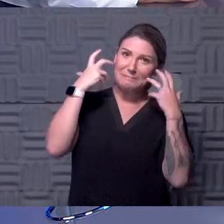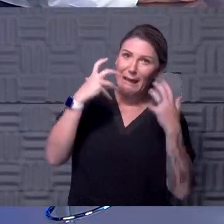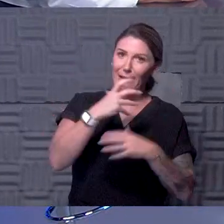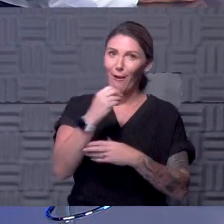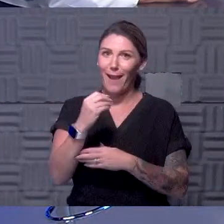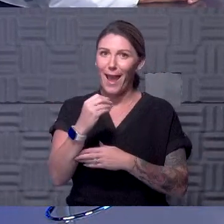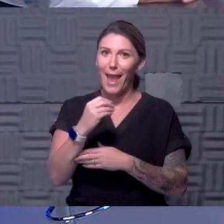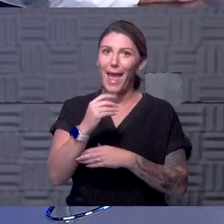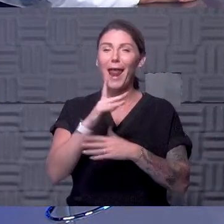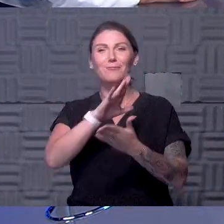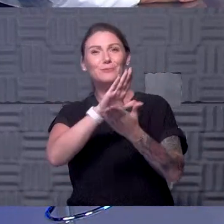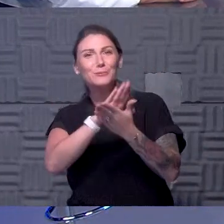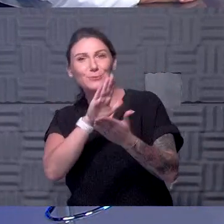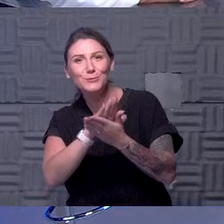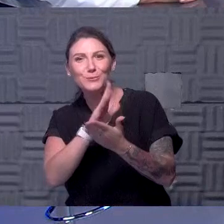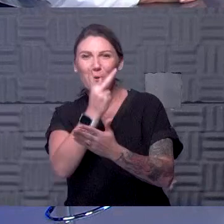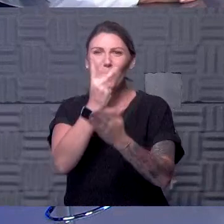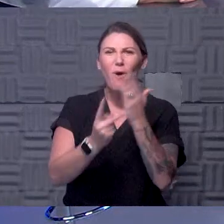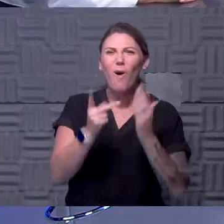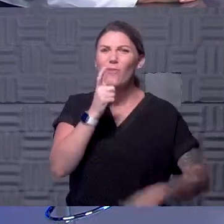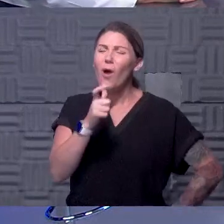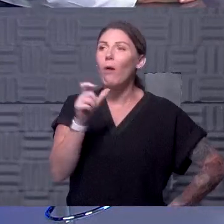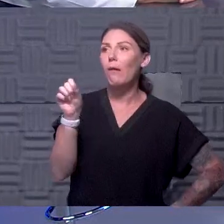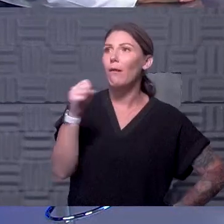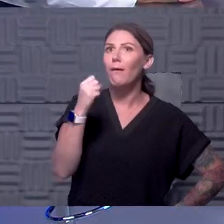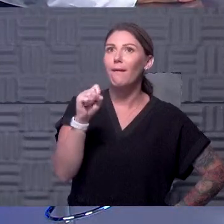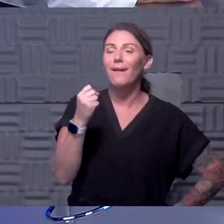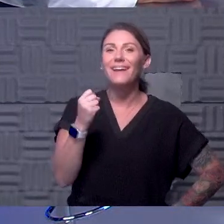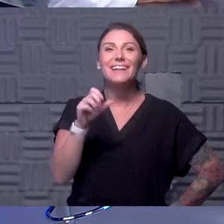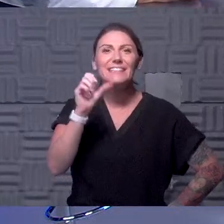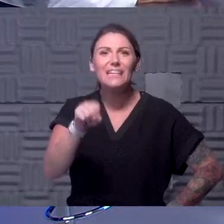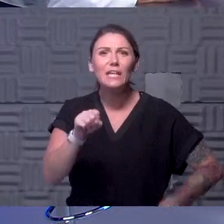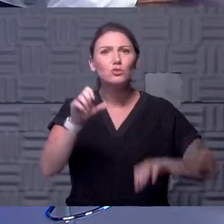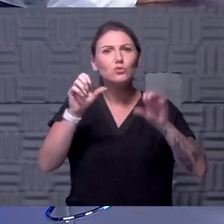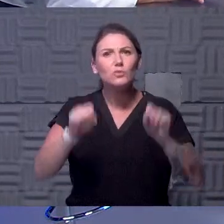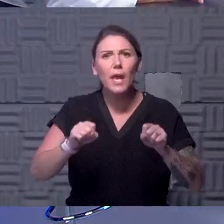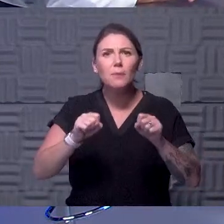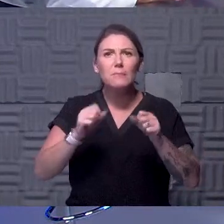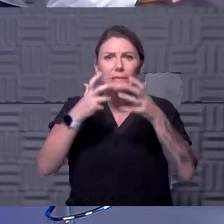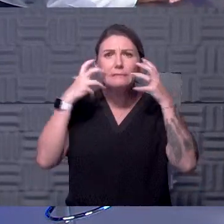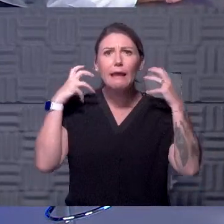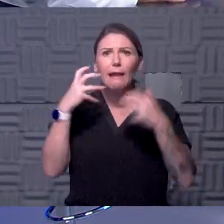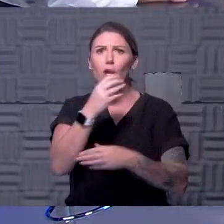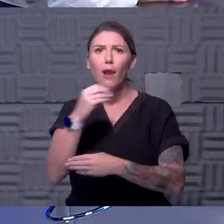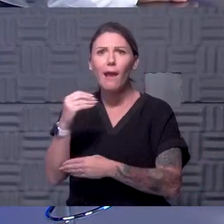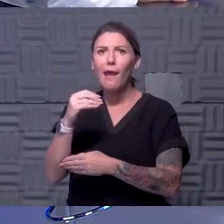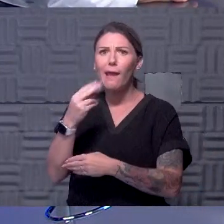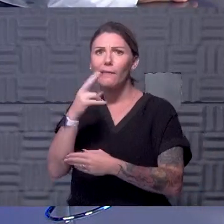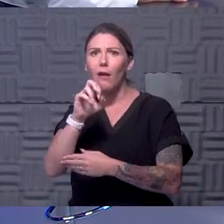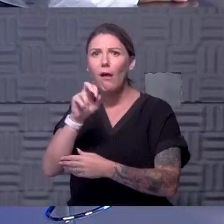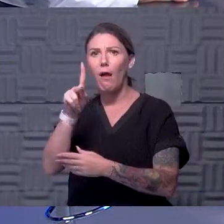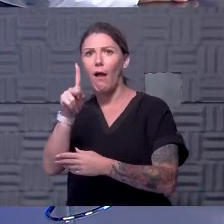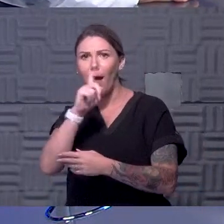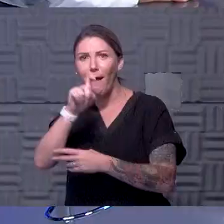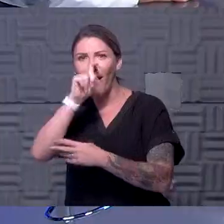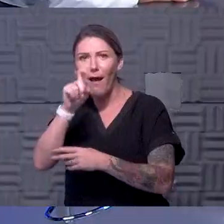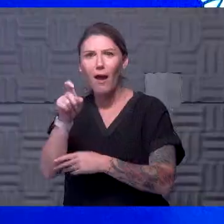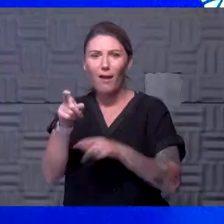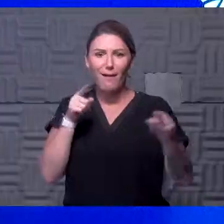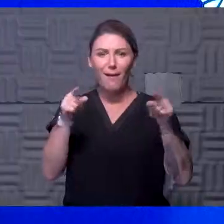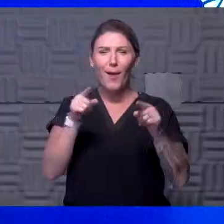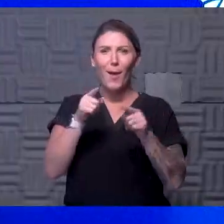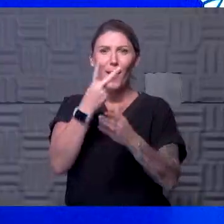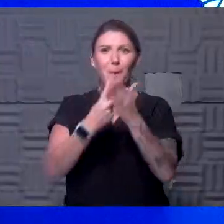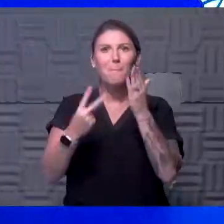and KU. Don't shake your head. Oh, man. It is possible to be a Tiger Hawk in the Kansas City Metropolitan, especially since Mizzou went out